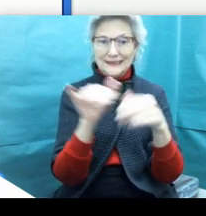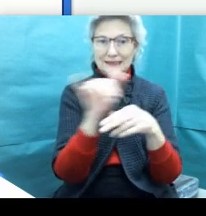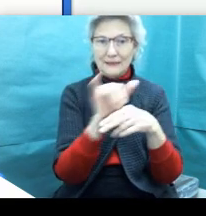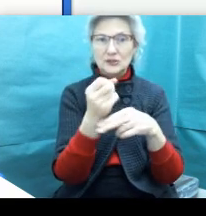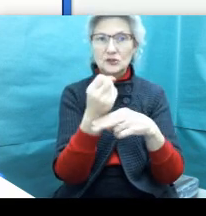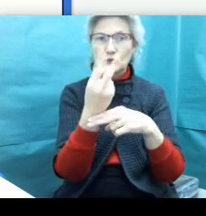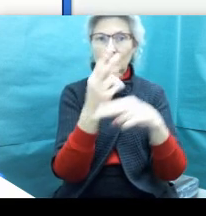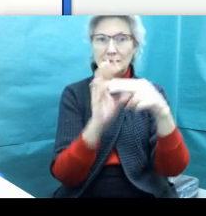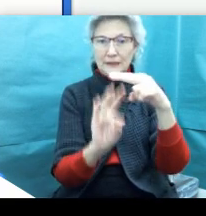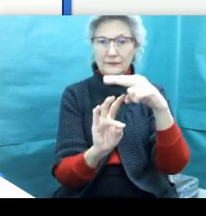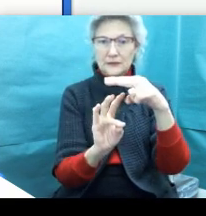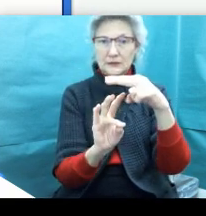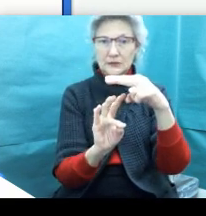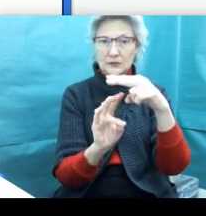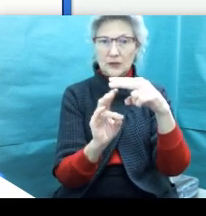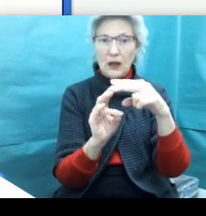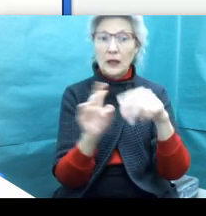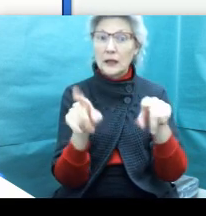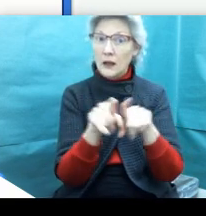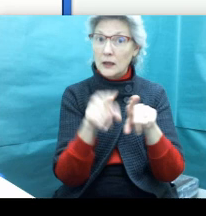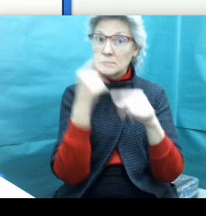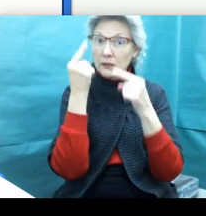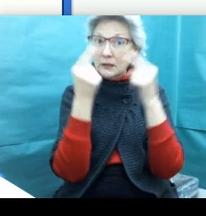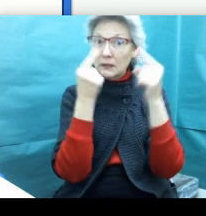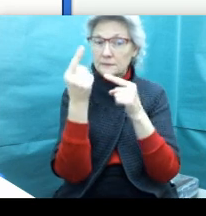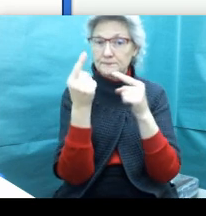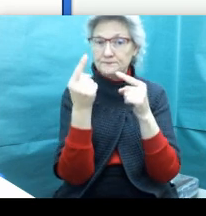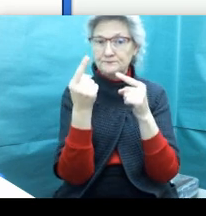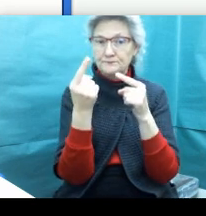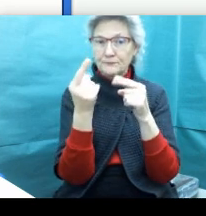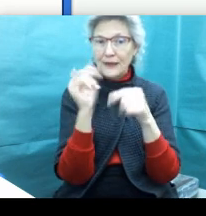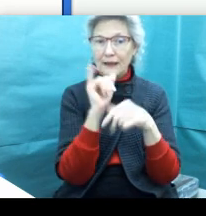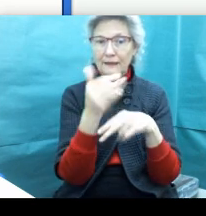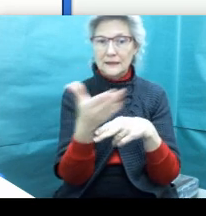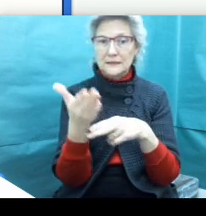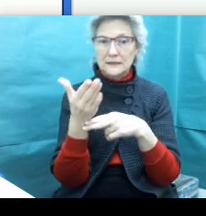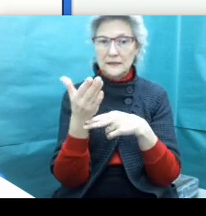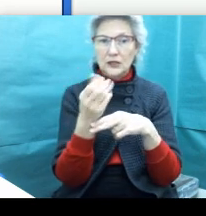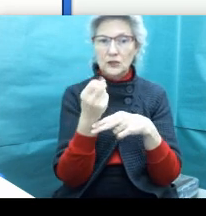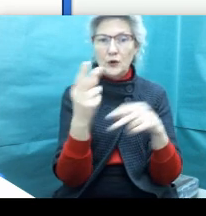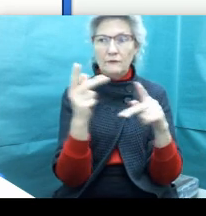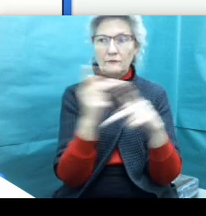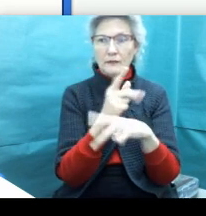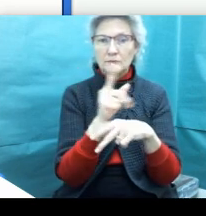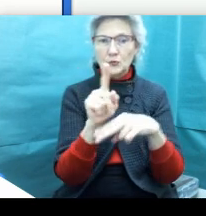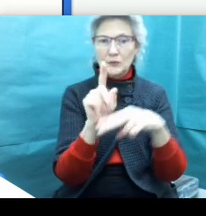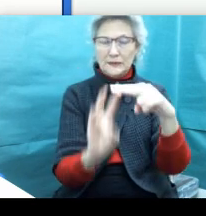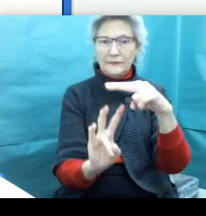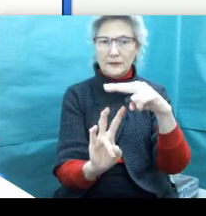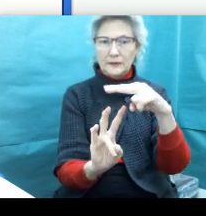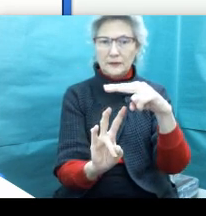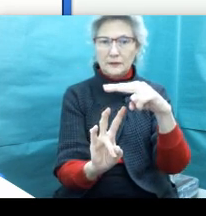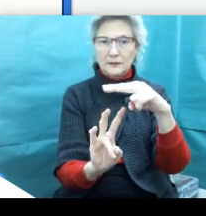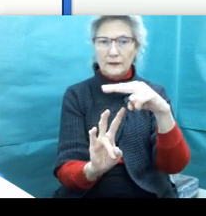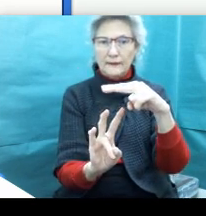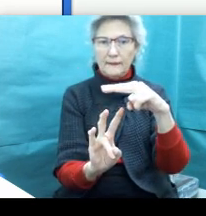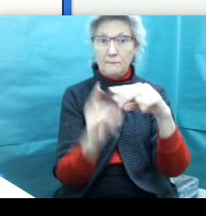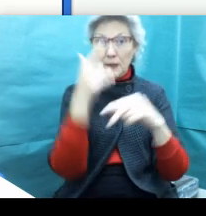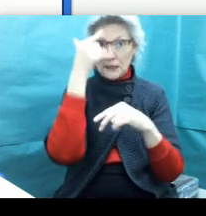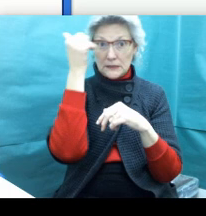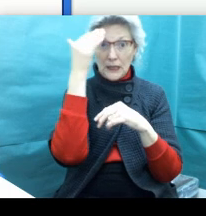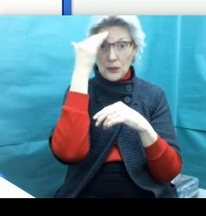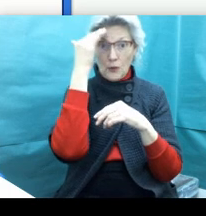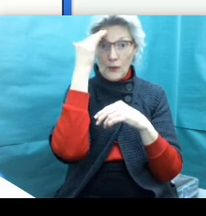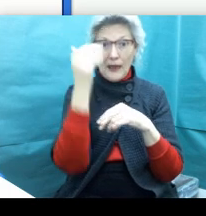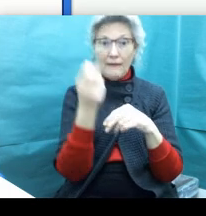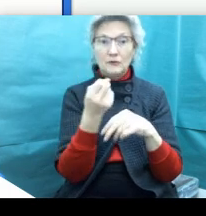12 sevenths. I could also think of it like this, 12 times 1/7, because I know that I